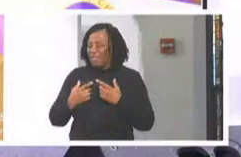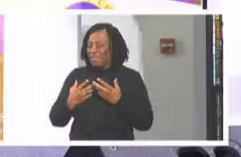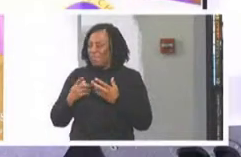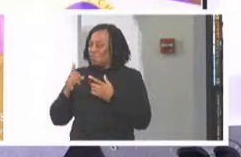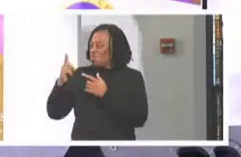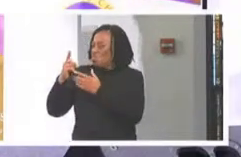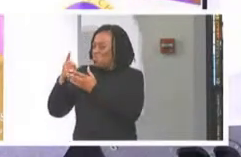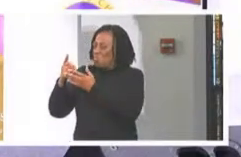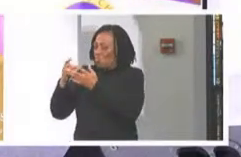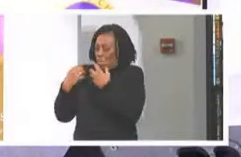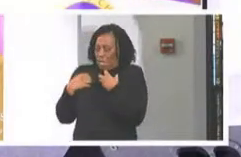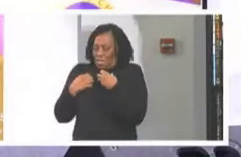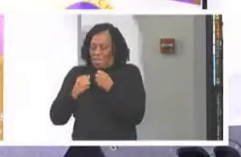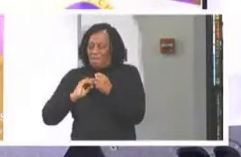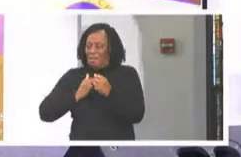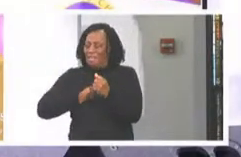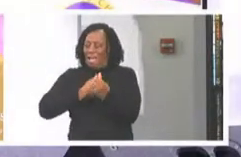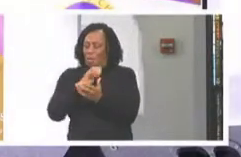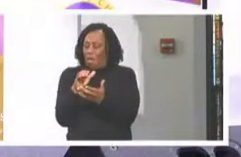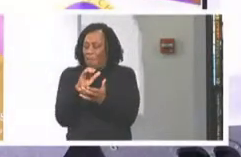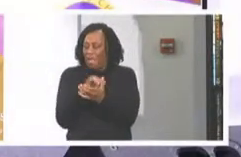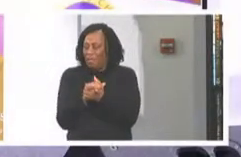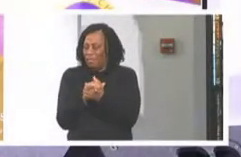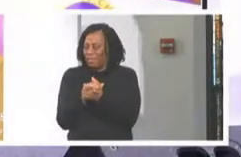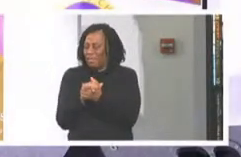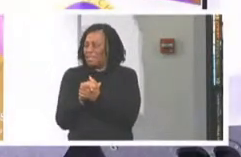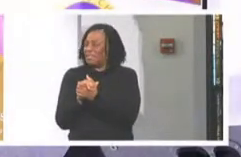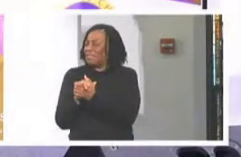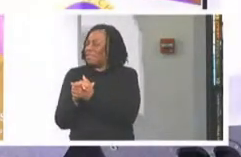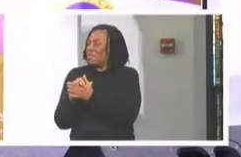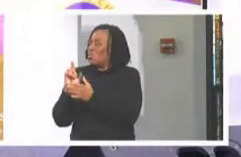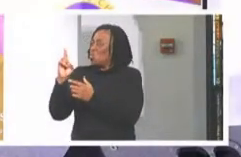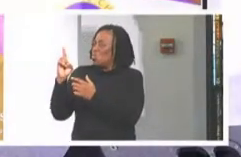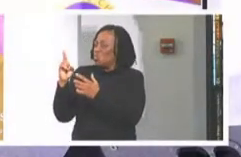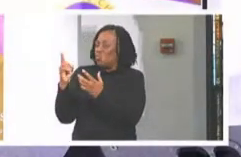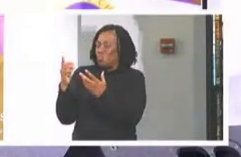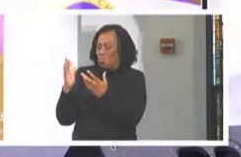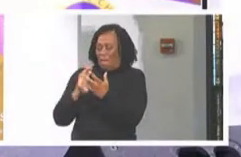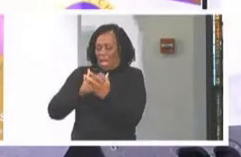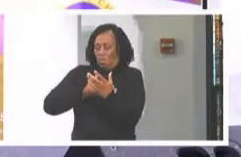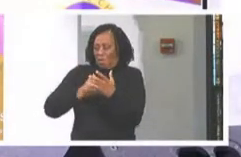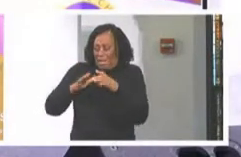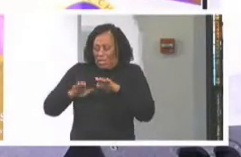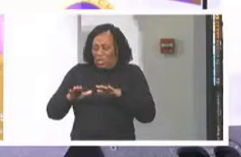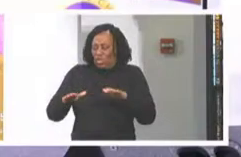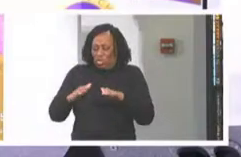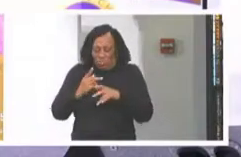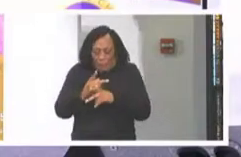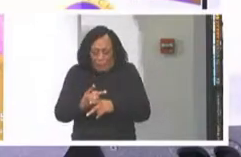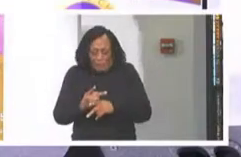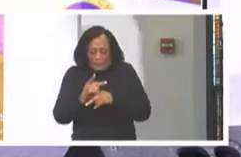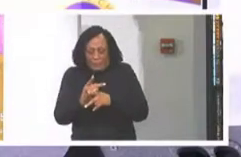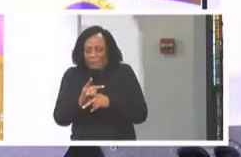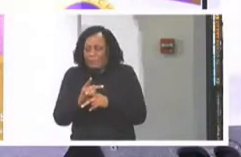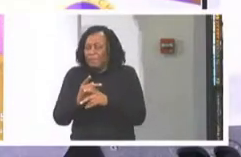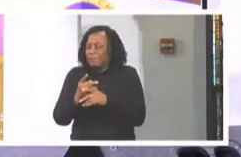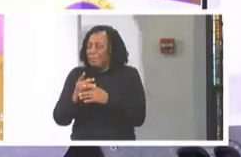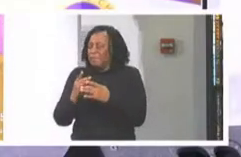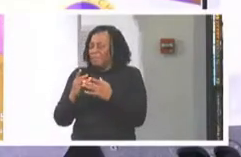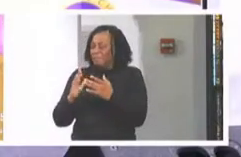back together again. God, it will be you who will put our children back together again. God, it will be you who will put our